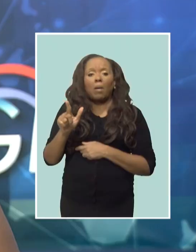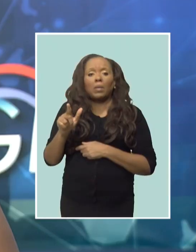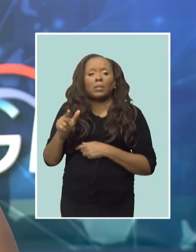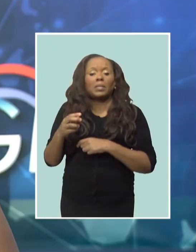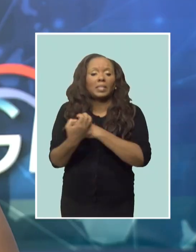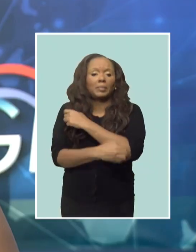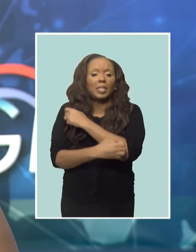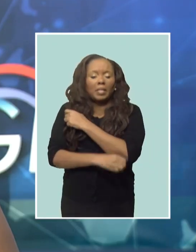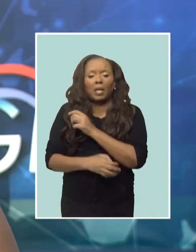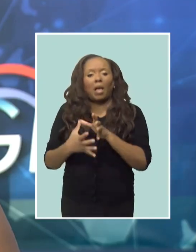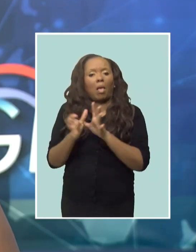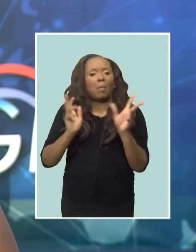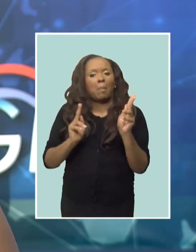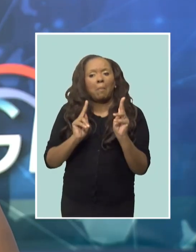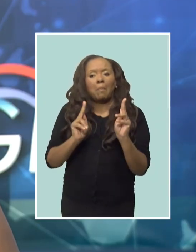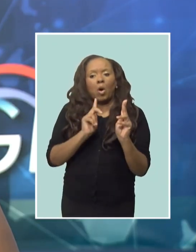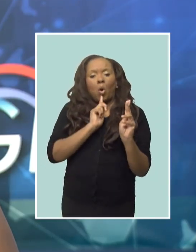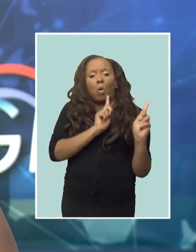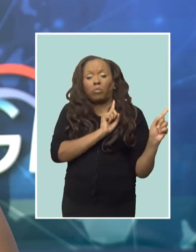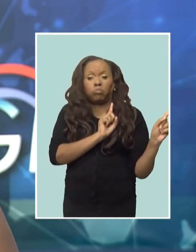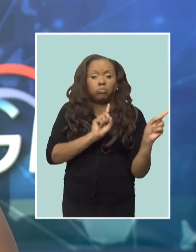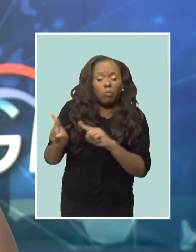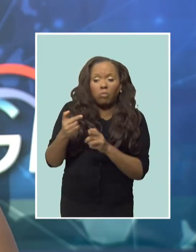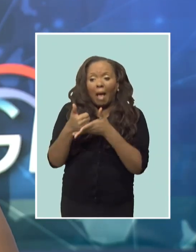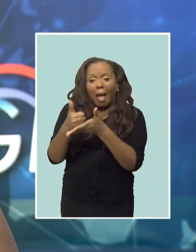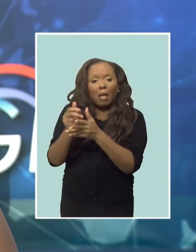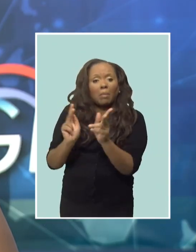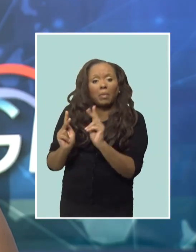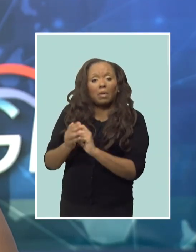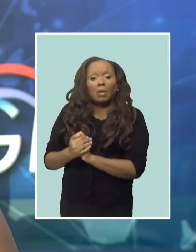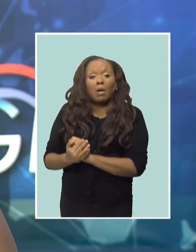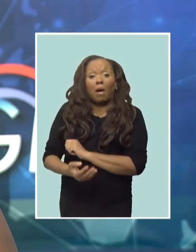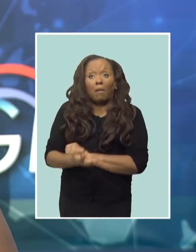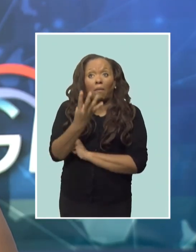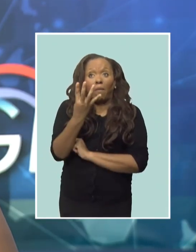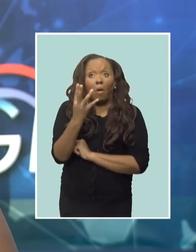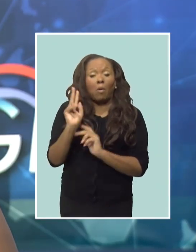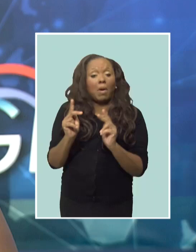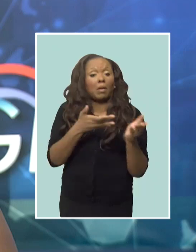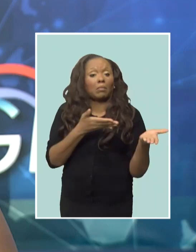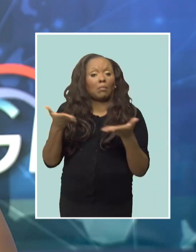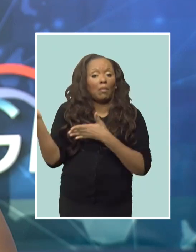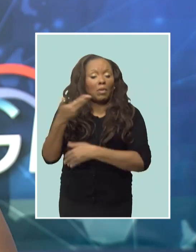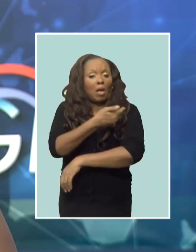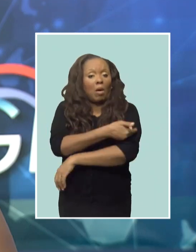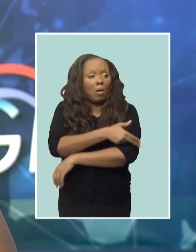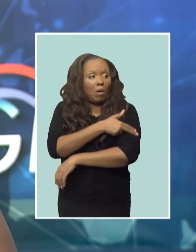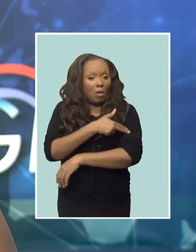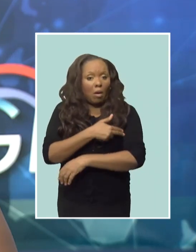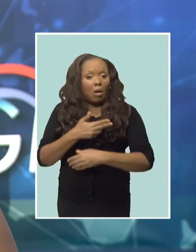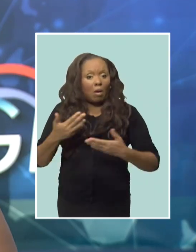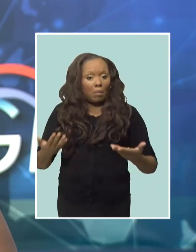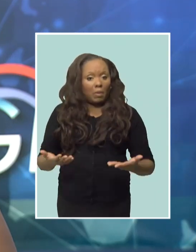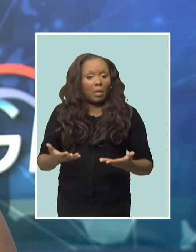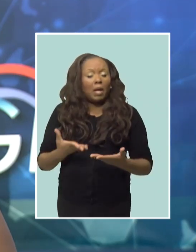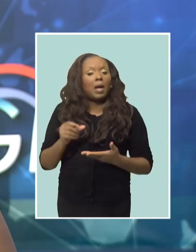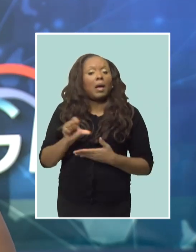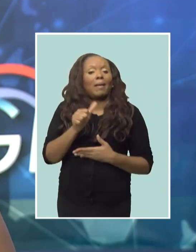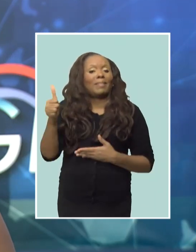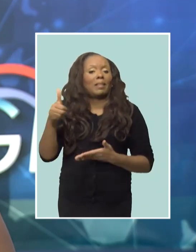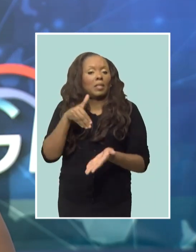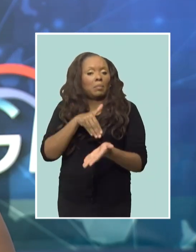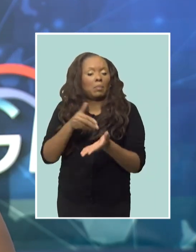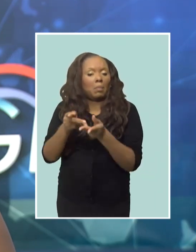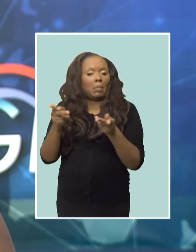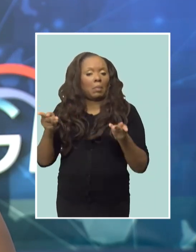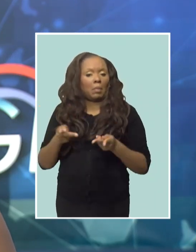rushed to assist the injured. CBC understands 4 people were eventually taken by ambulance to the Queen Elizabeth Hospital and another medical